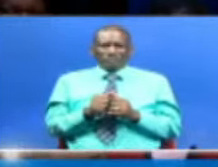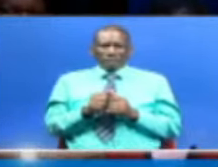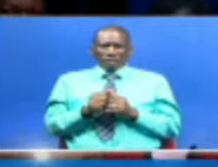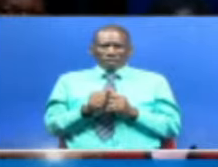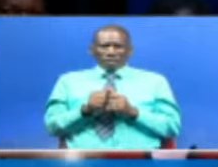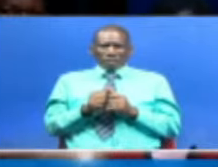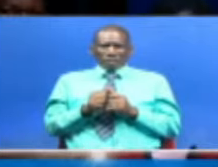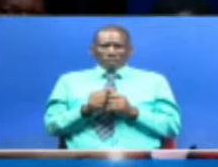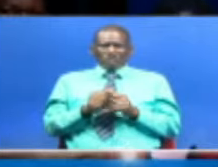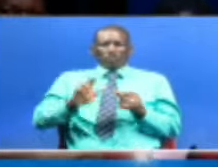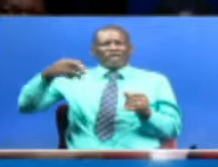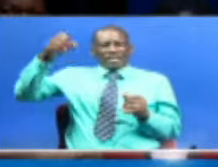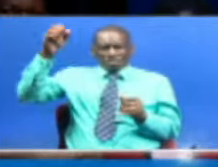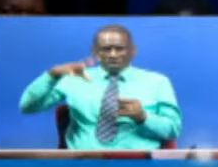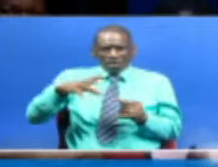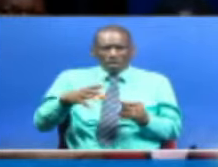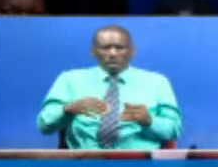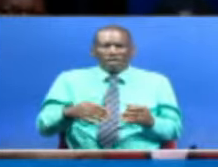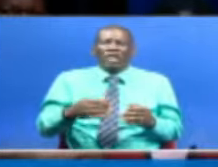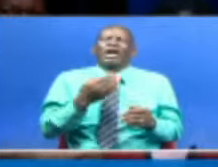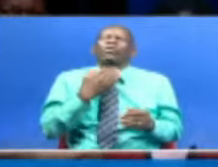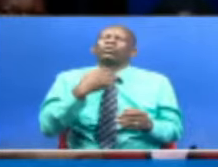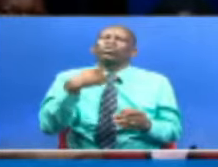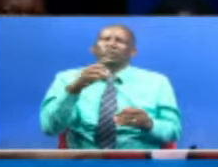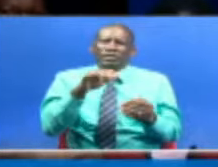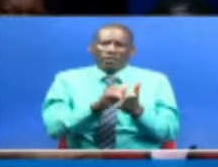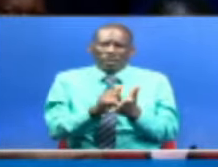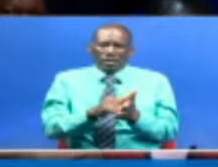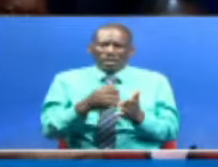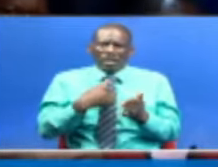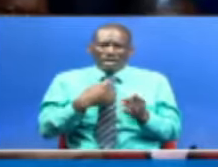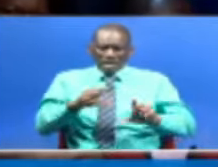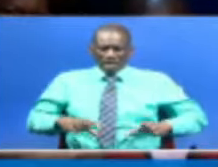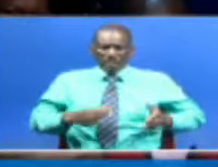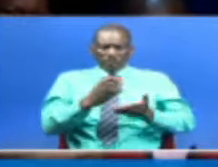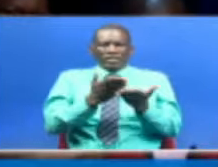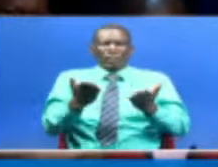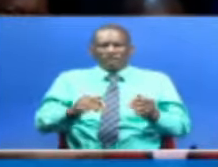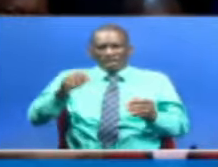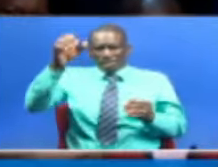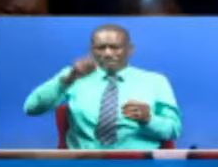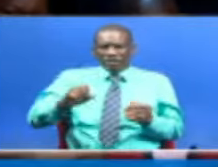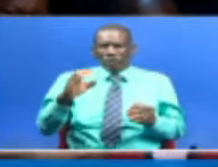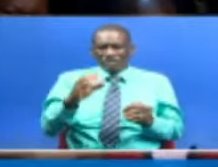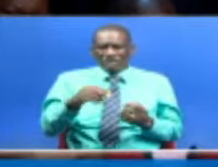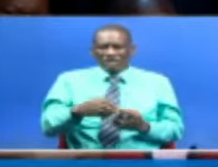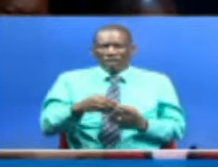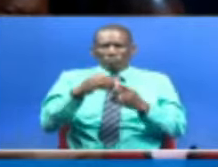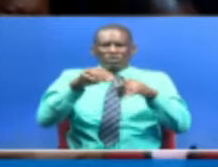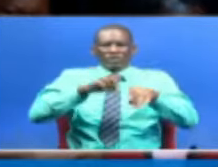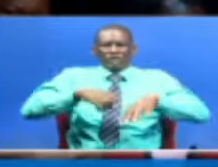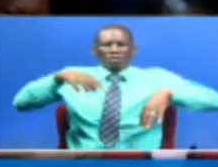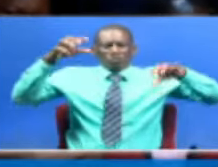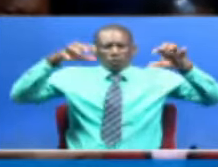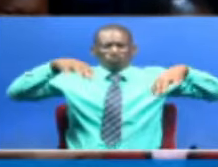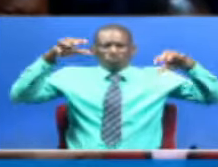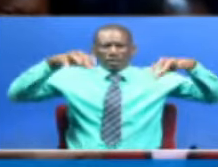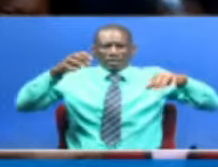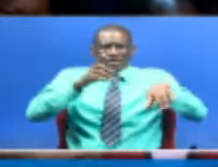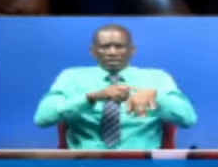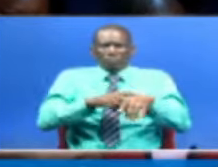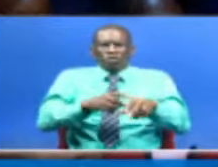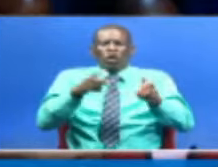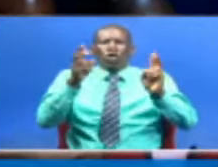of Kenya Power. I just want to say that I live somewhere in South Sea. And especially when it's raining, we normally